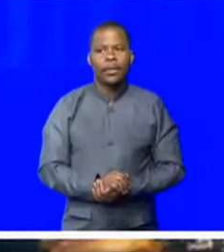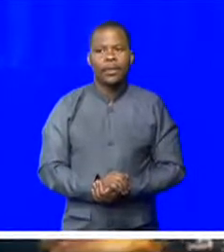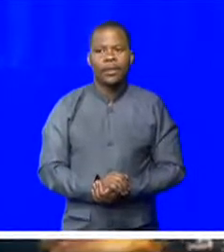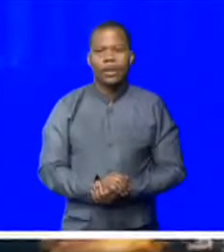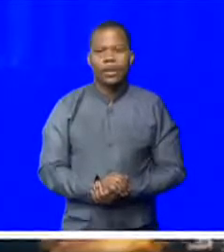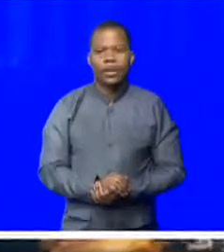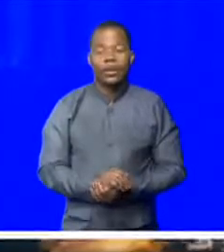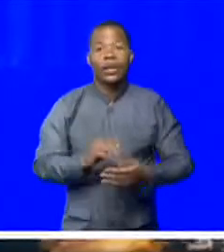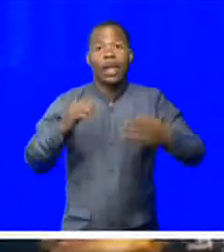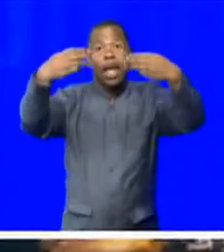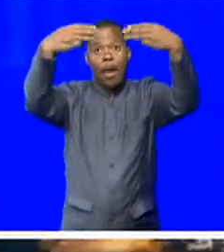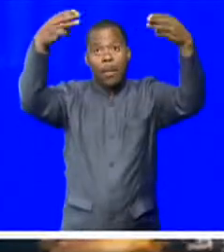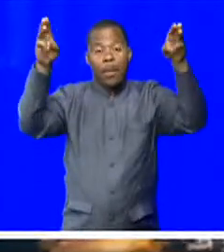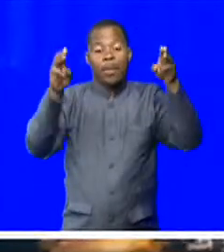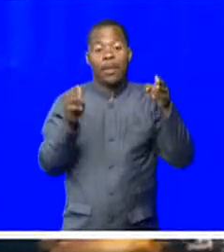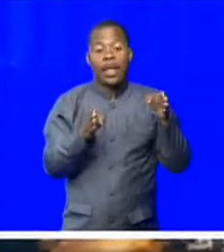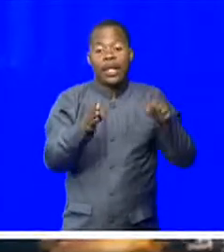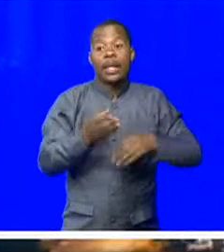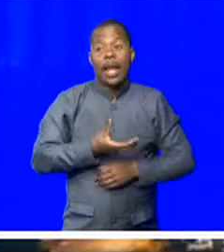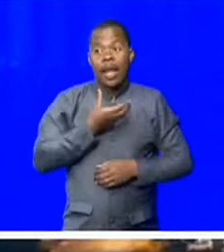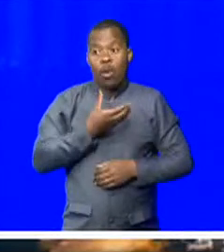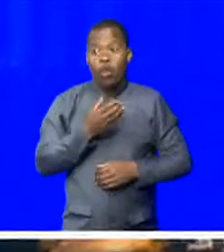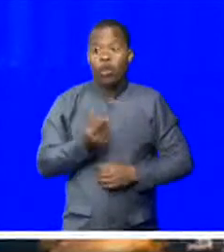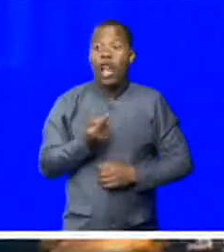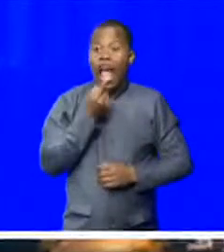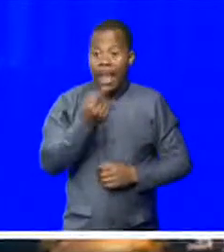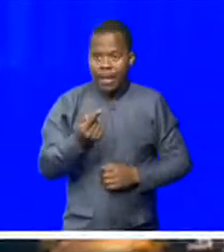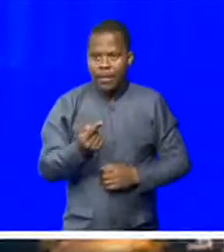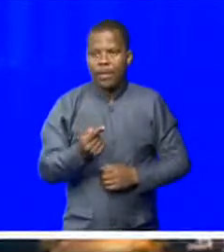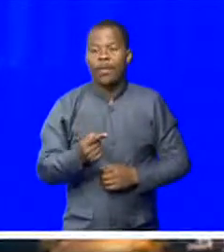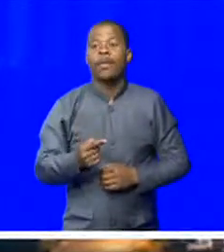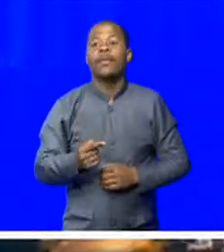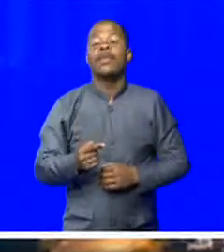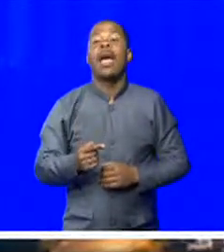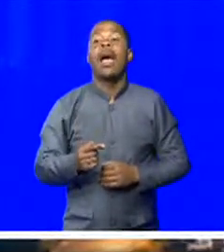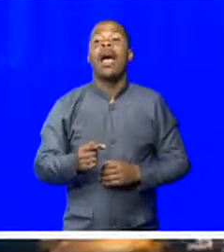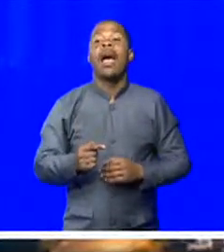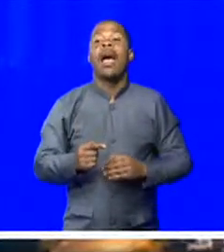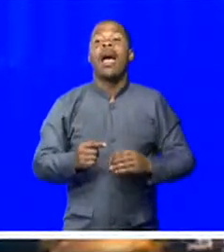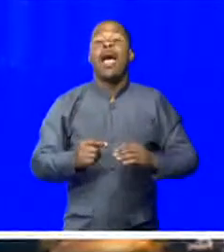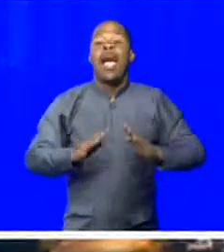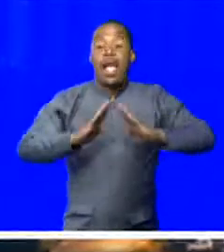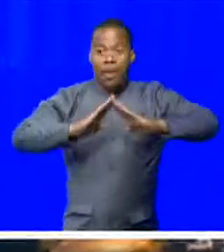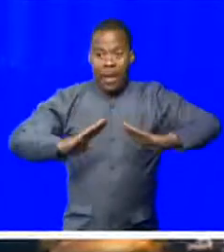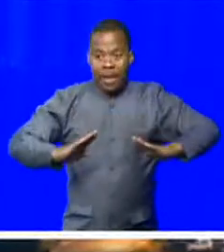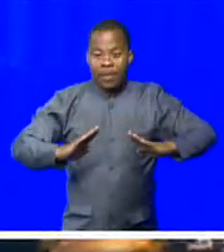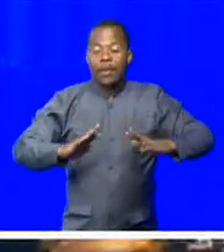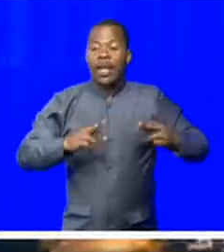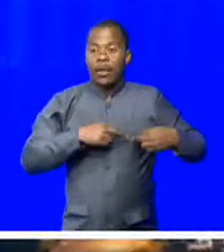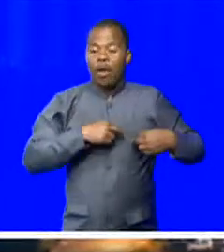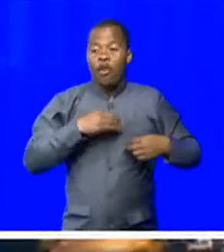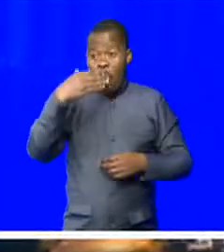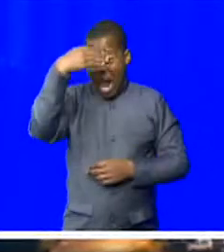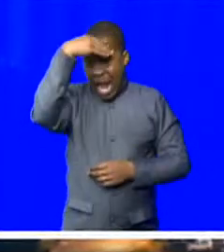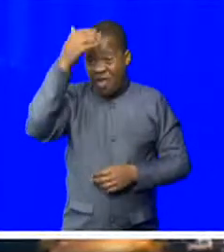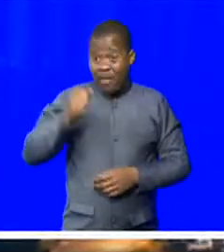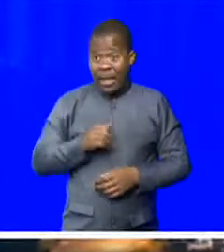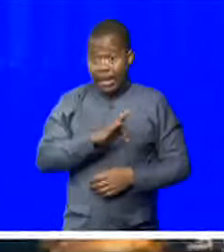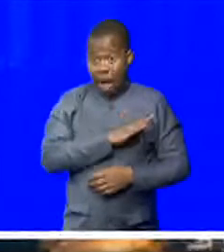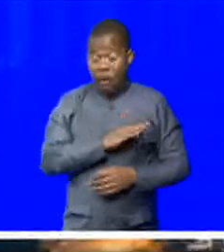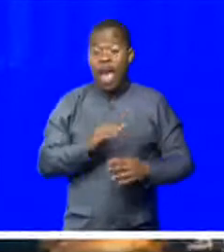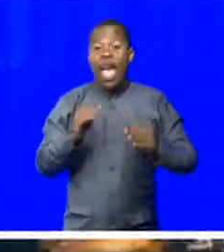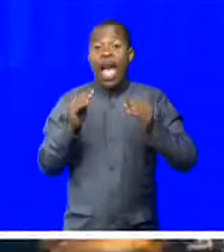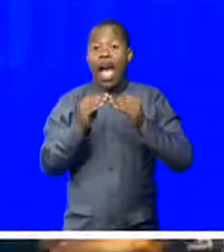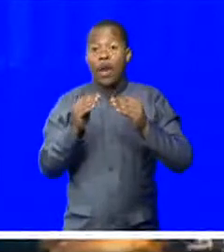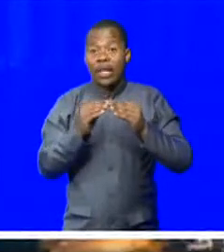The House of Senate says the Ministry of Public Service should establish a housing management board to oversee the maintenance of government